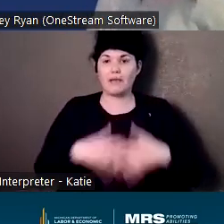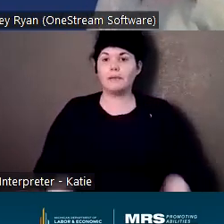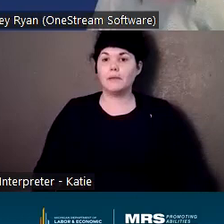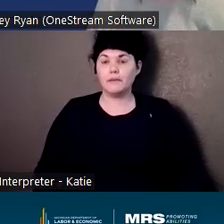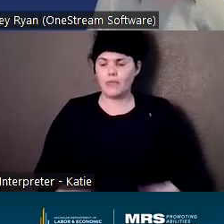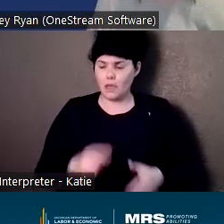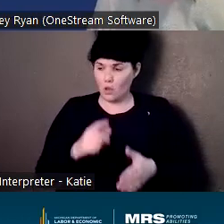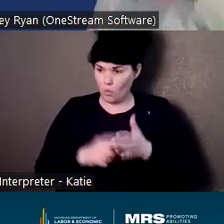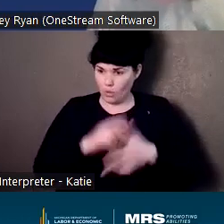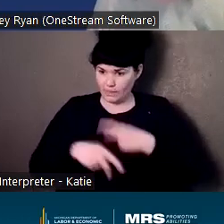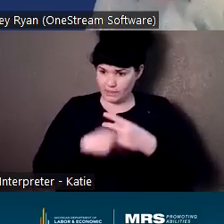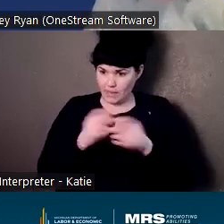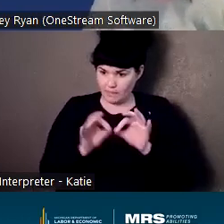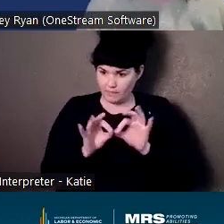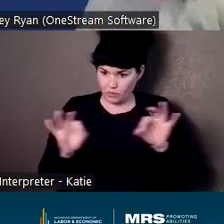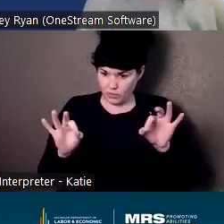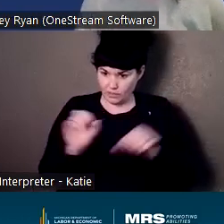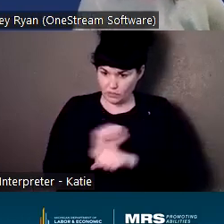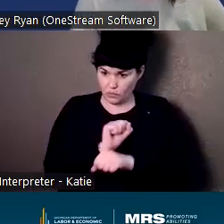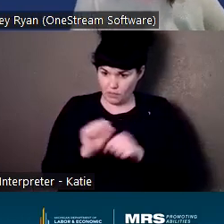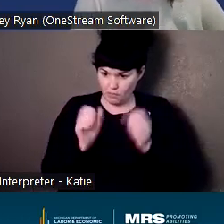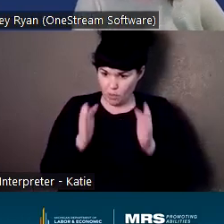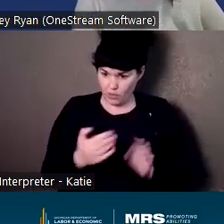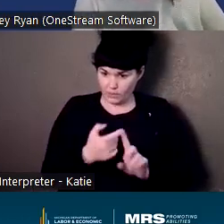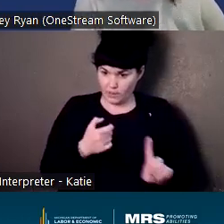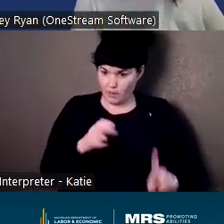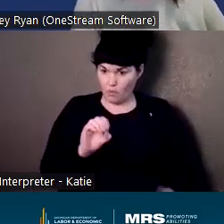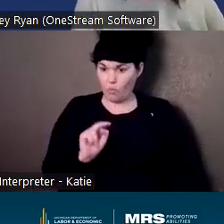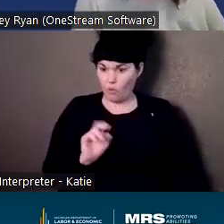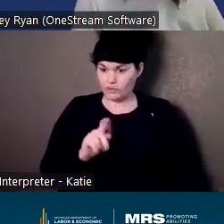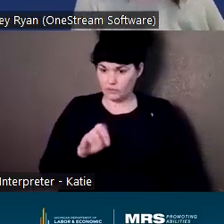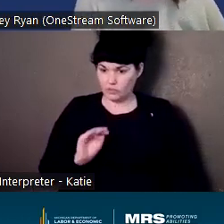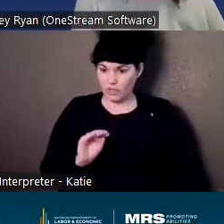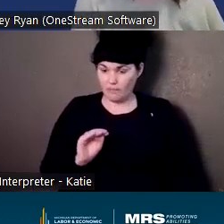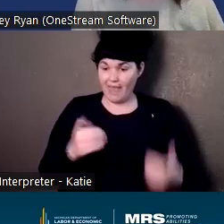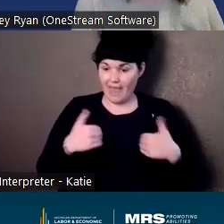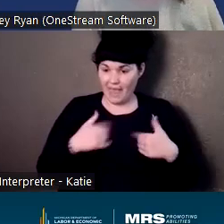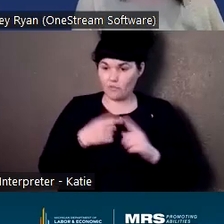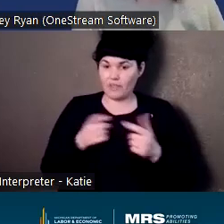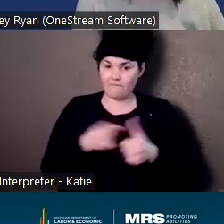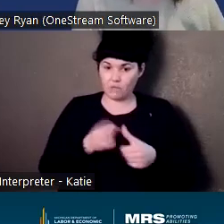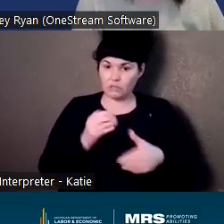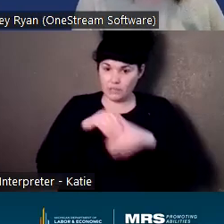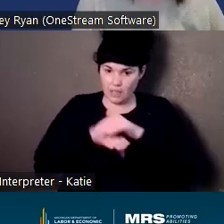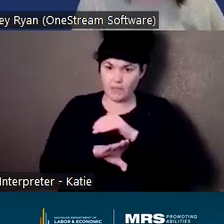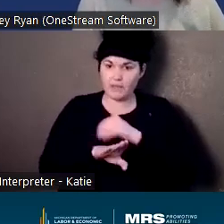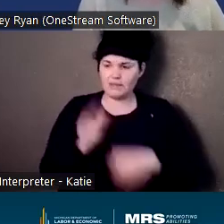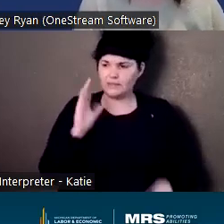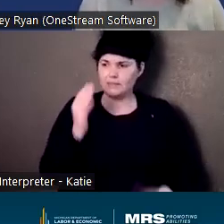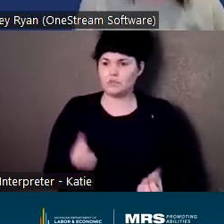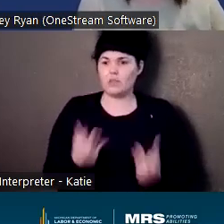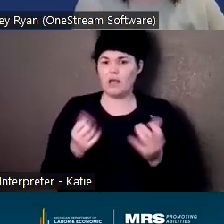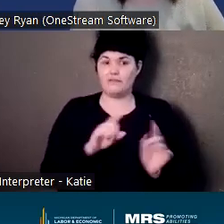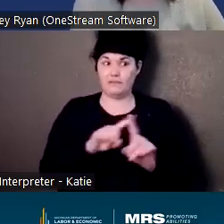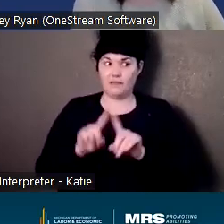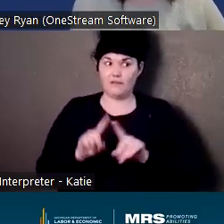of degrees do employees at OneStream have coming in? Because it seems like there's kind of a lot of different things going on. I